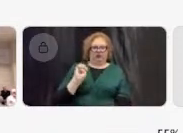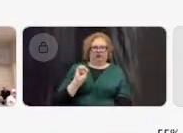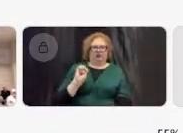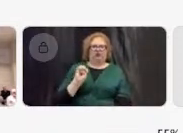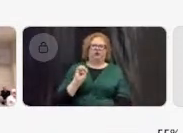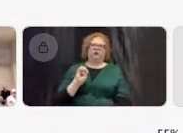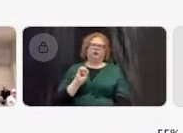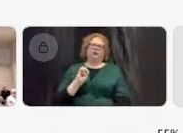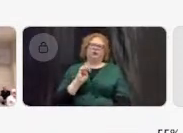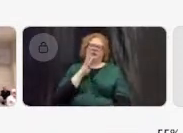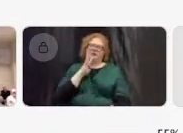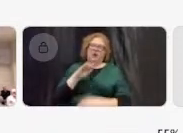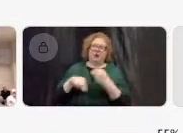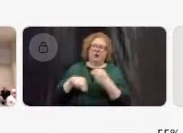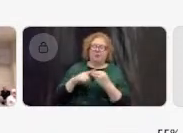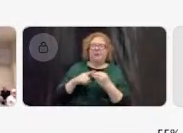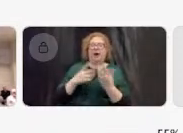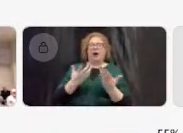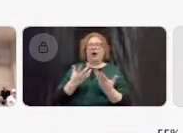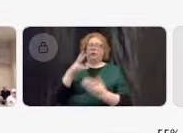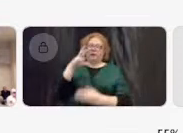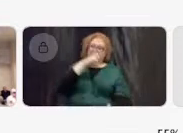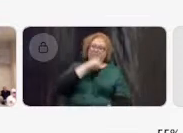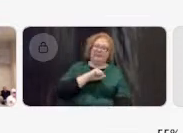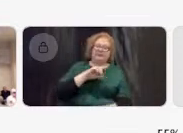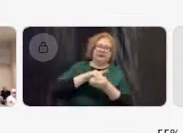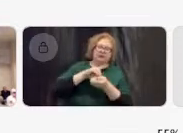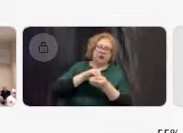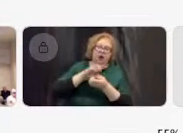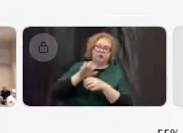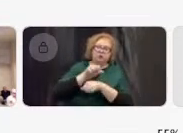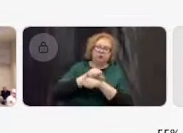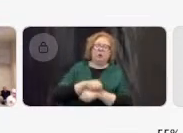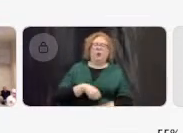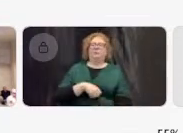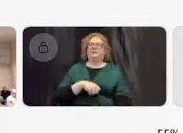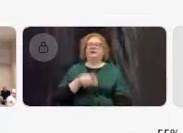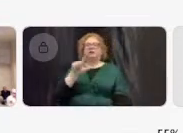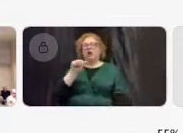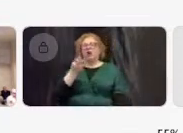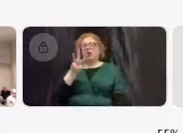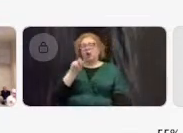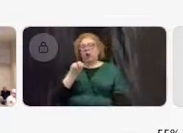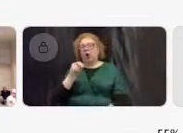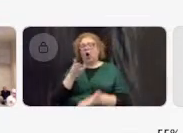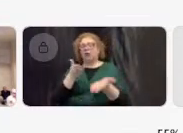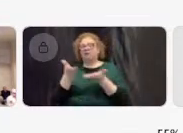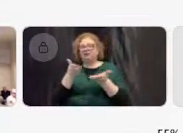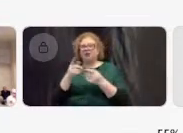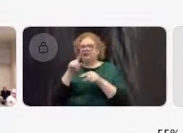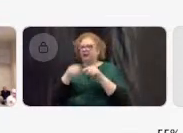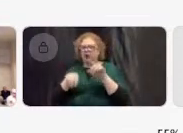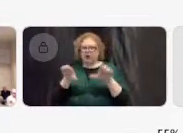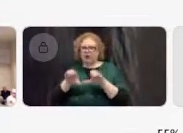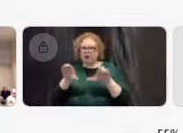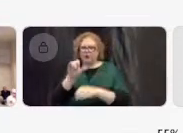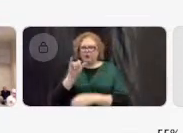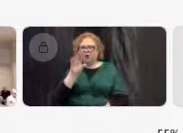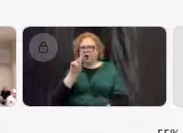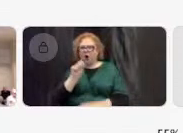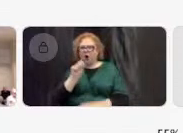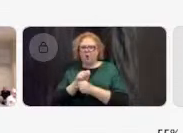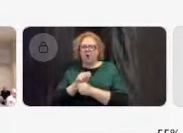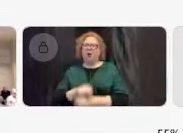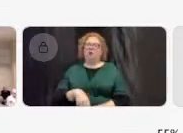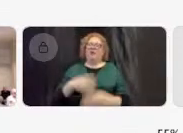doctor's appointments. His lawn service has not been able to do the yard work. The fence has been hit. The house has